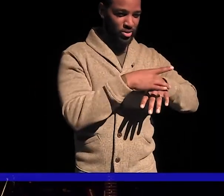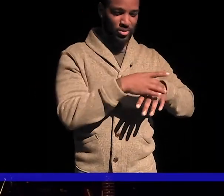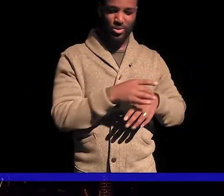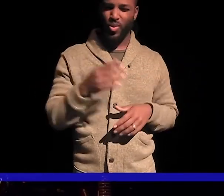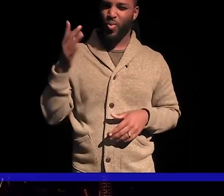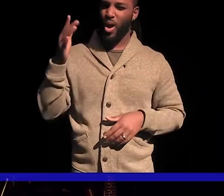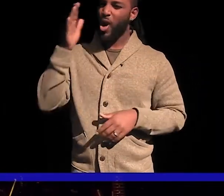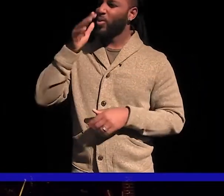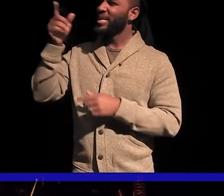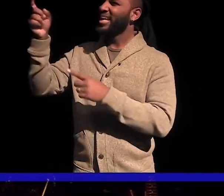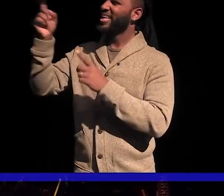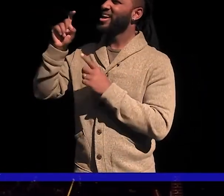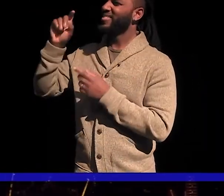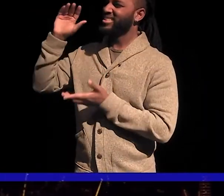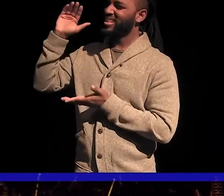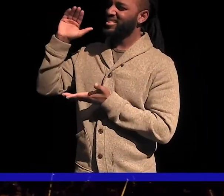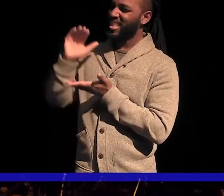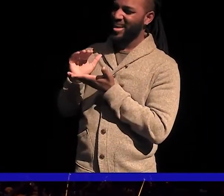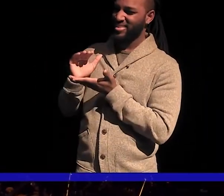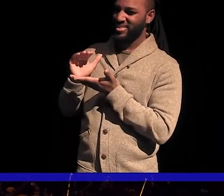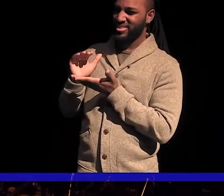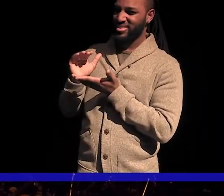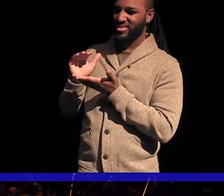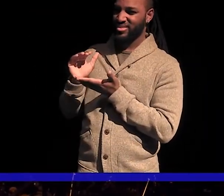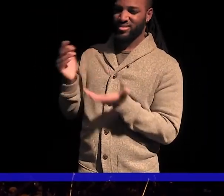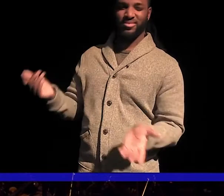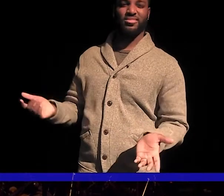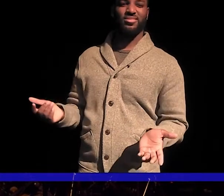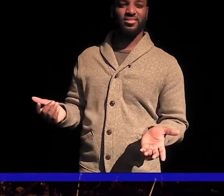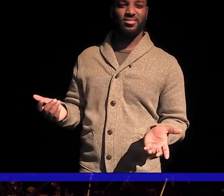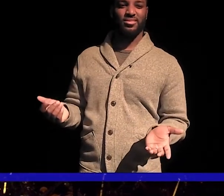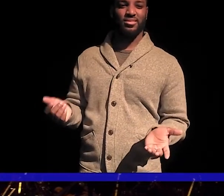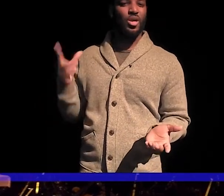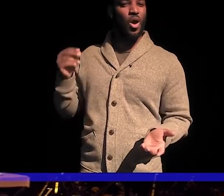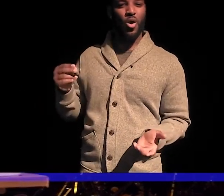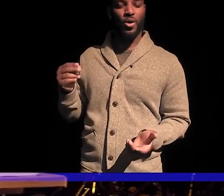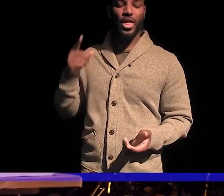us less than more than enough?